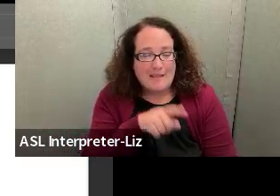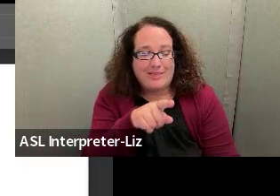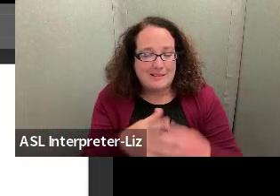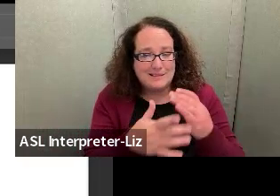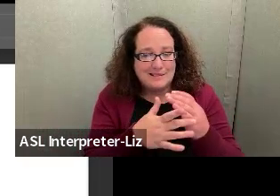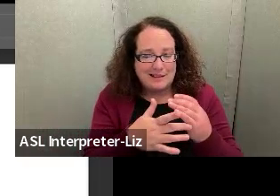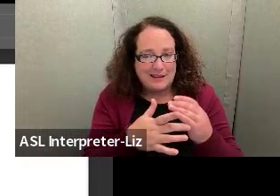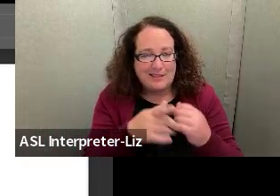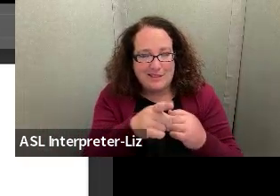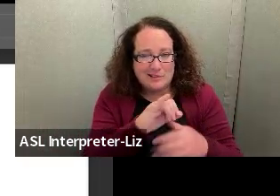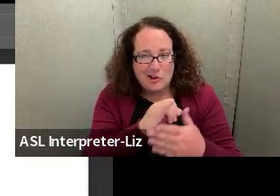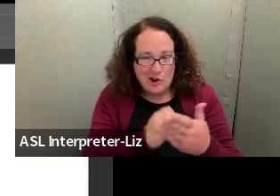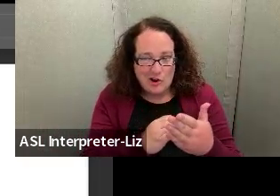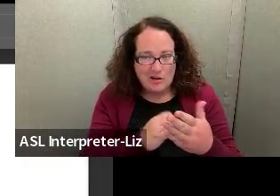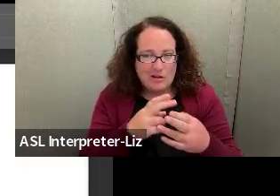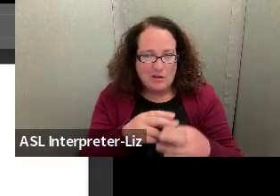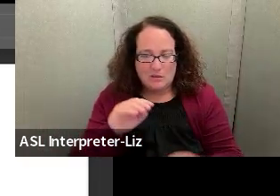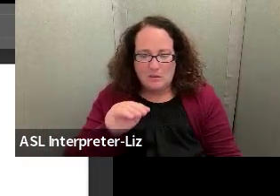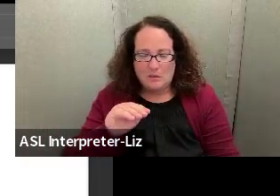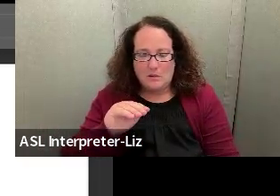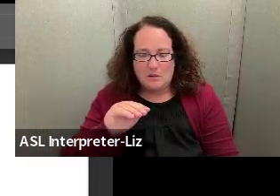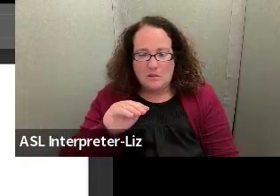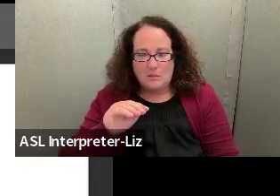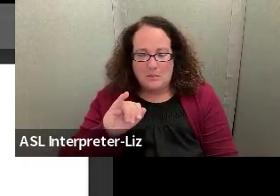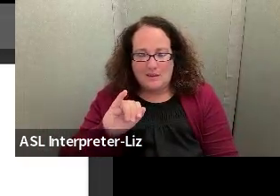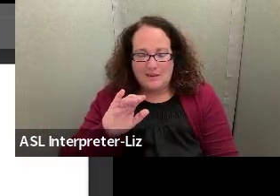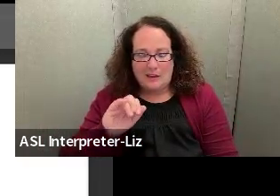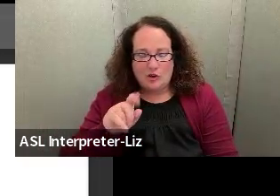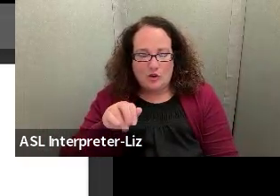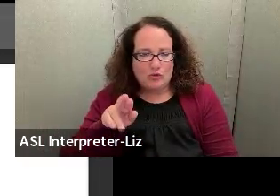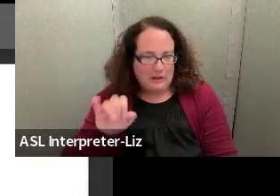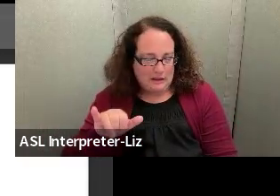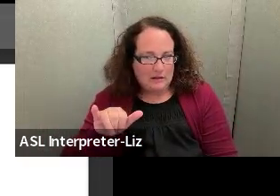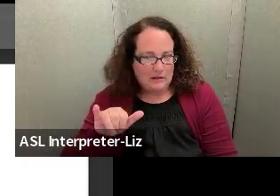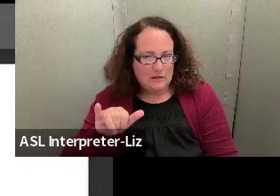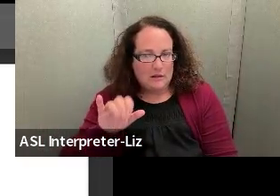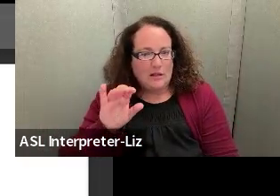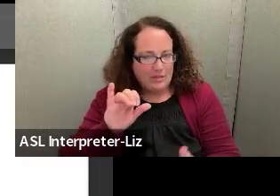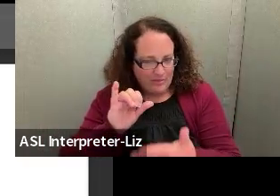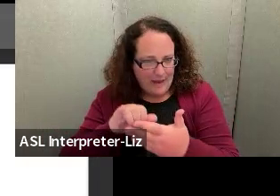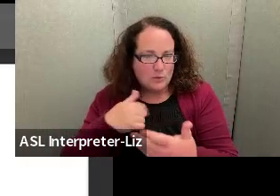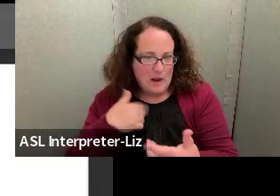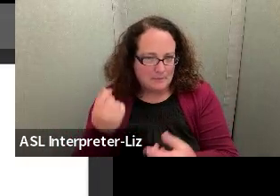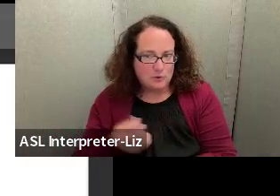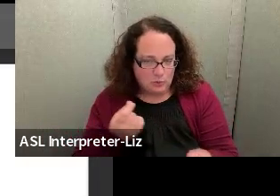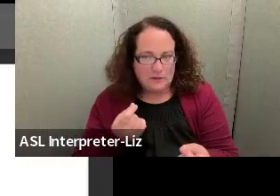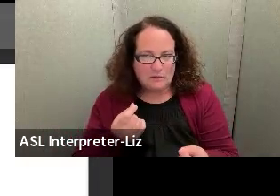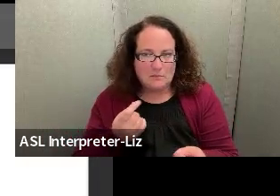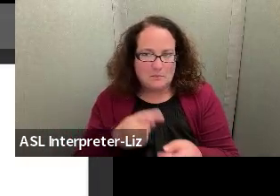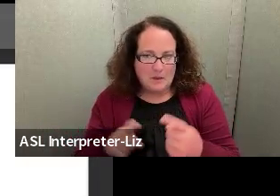technique, or I guess this art form, is called marqueterie, and essentially that's what I'm doing is marqueterie,